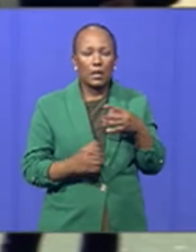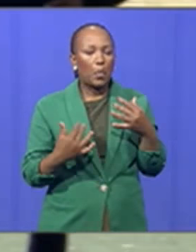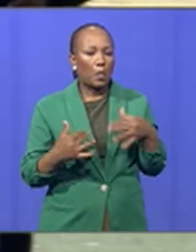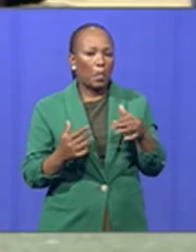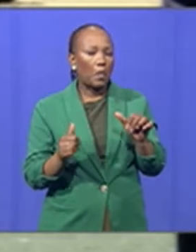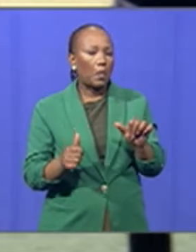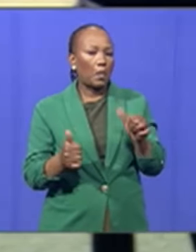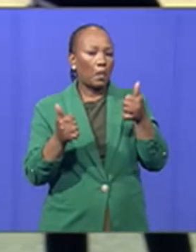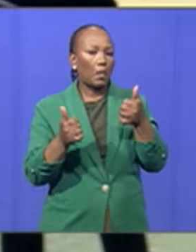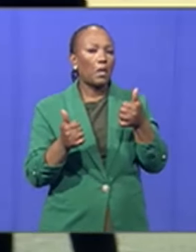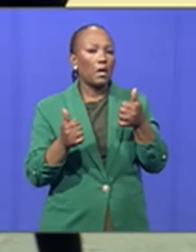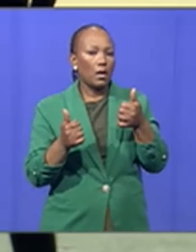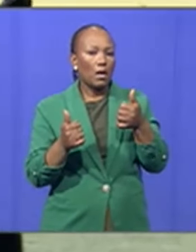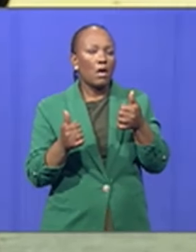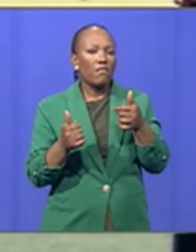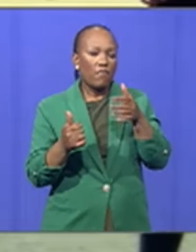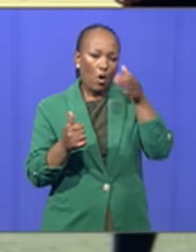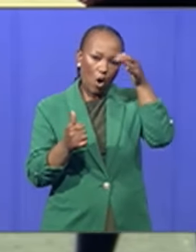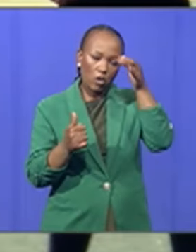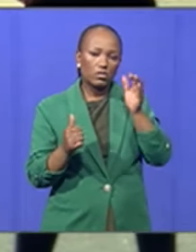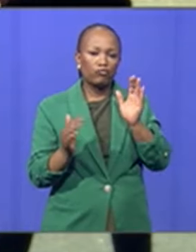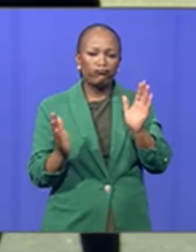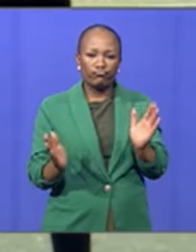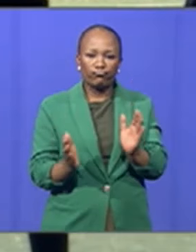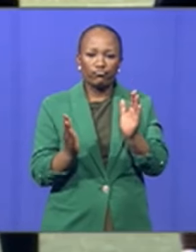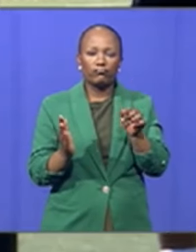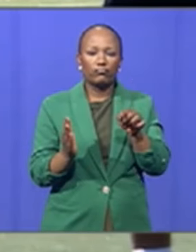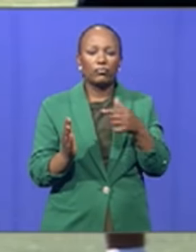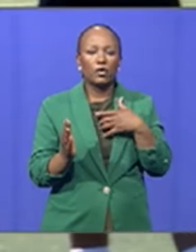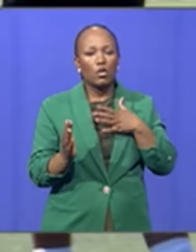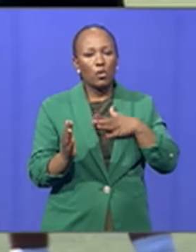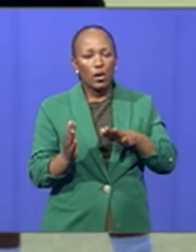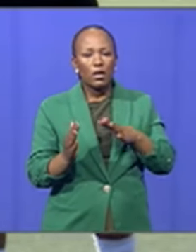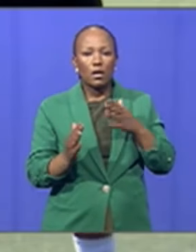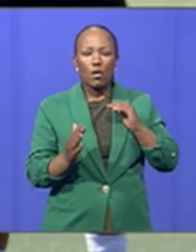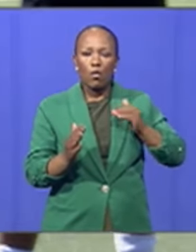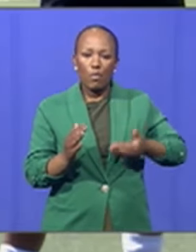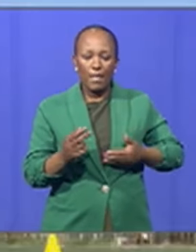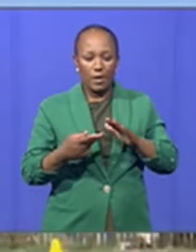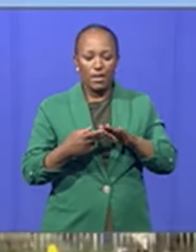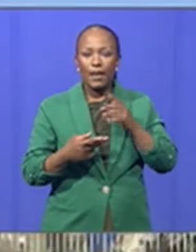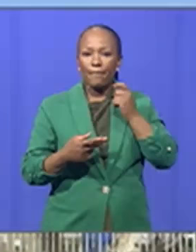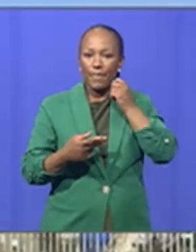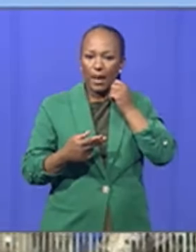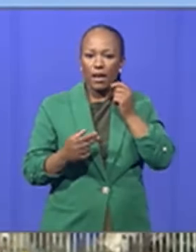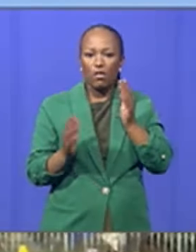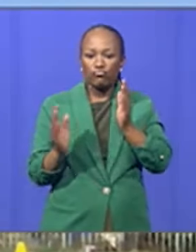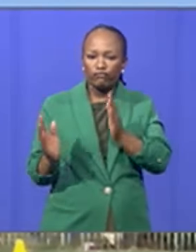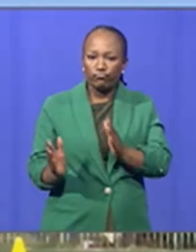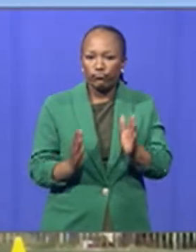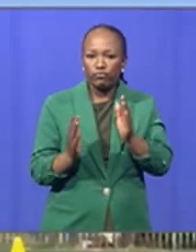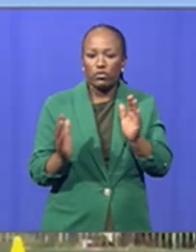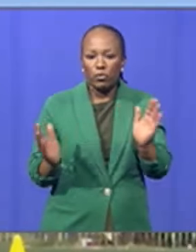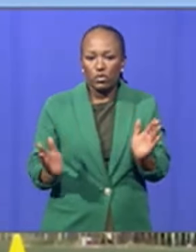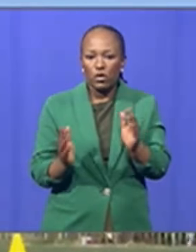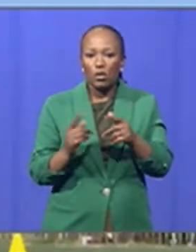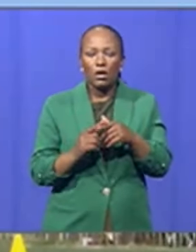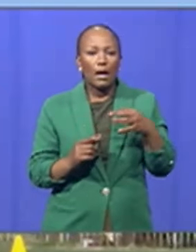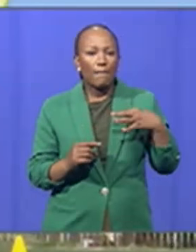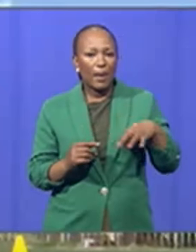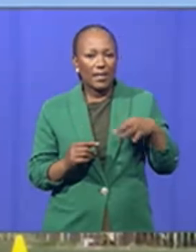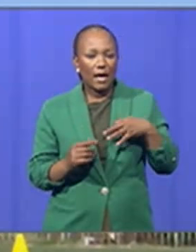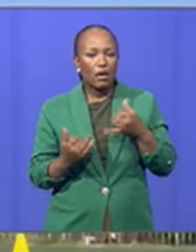bohlahli. O ikemišeditše go šogana le go hloka tekatekano ga dipapadi tša basadi le banna ka nageng. Sehlopha sa naga banyana